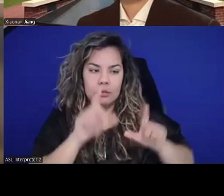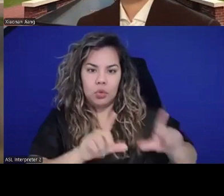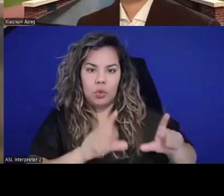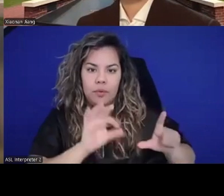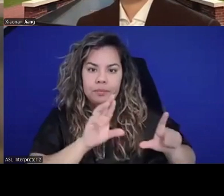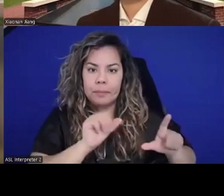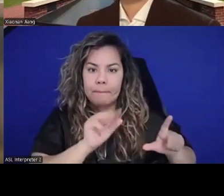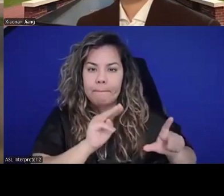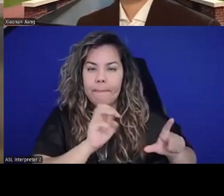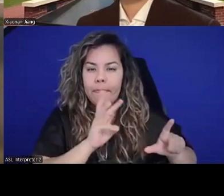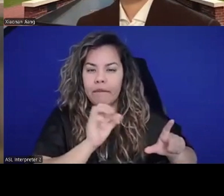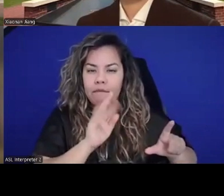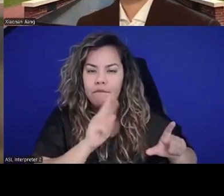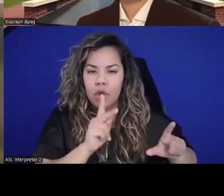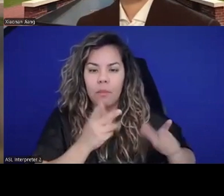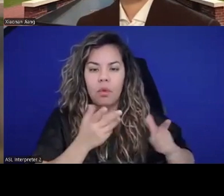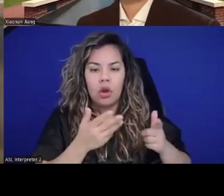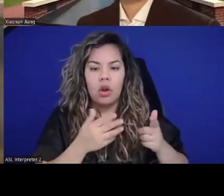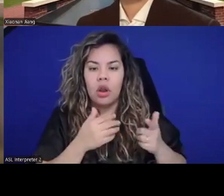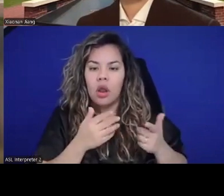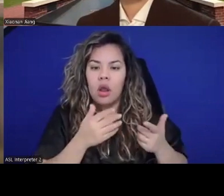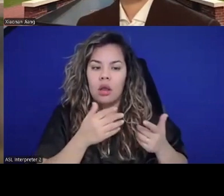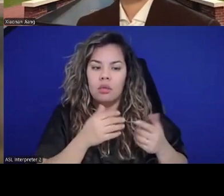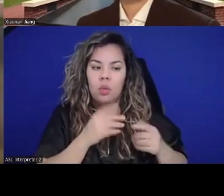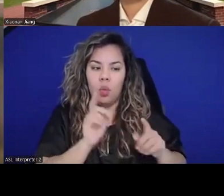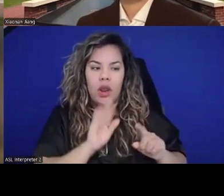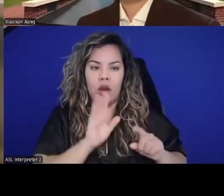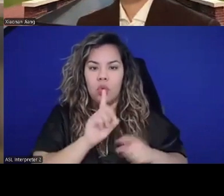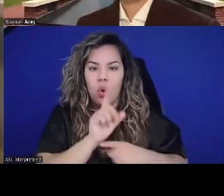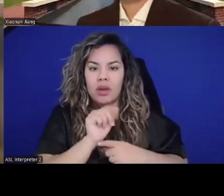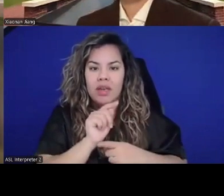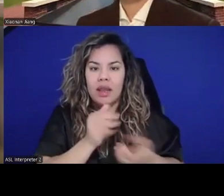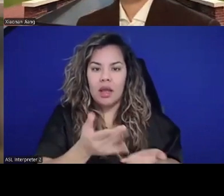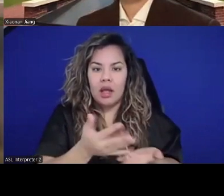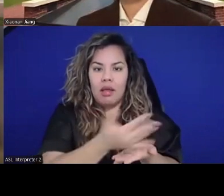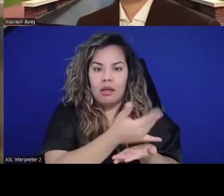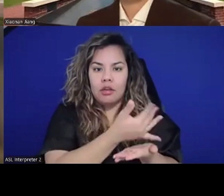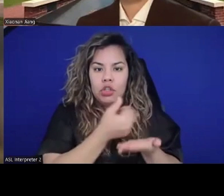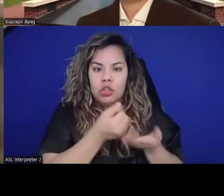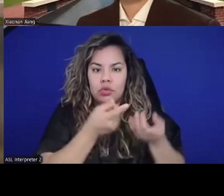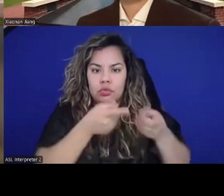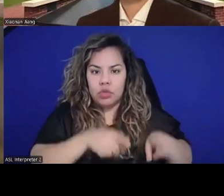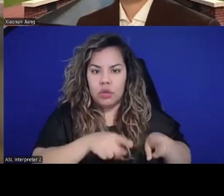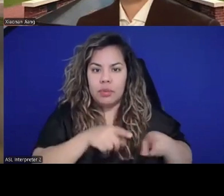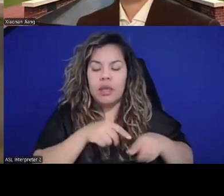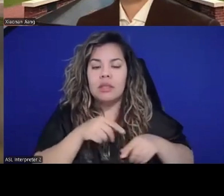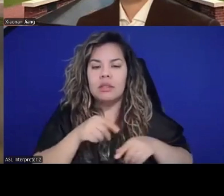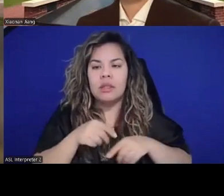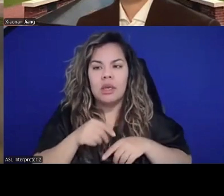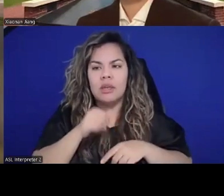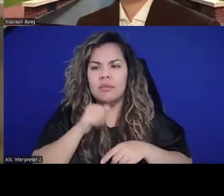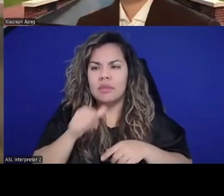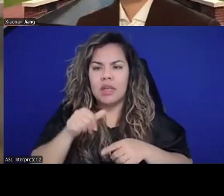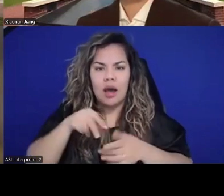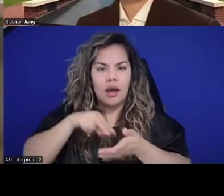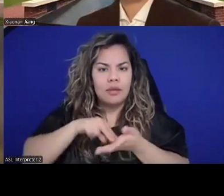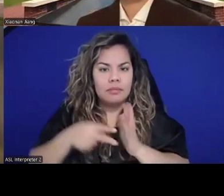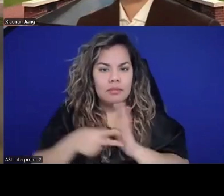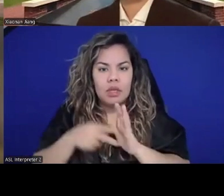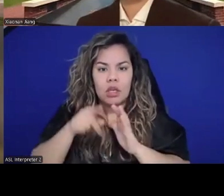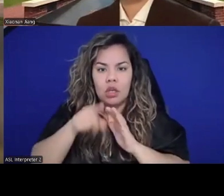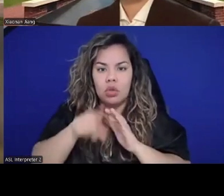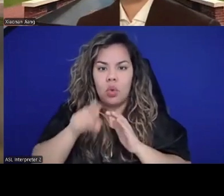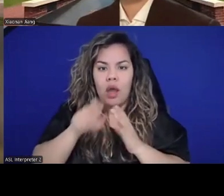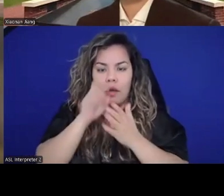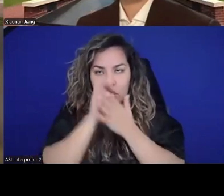collection or whatever you do took place. It is not intended that you have to go into history like the